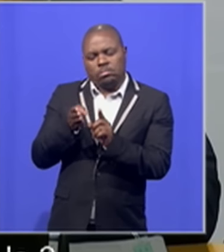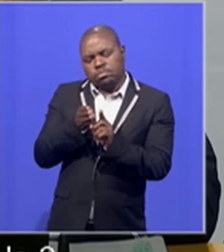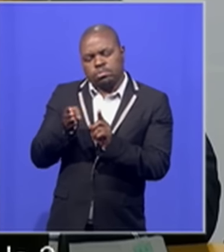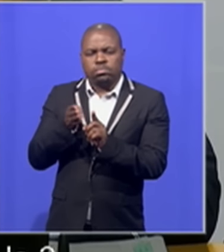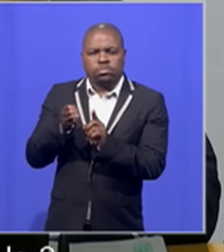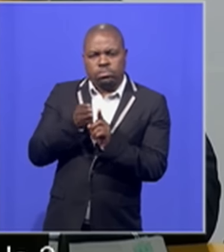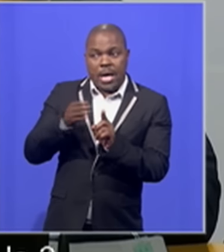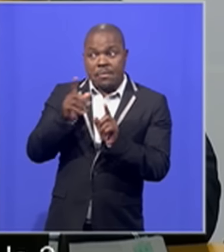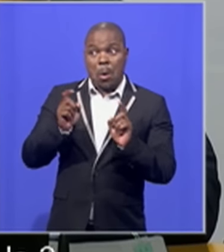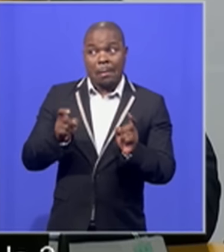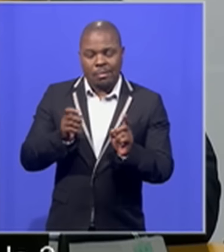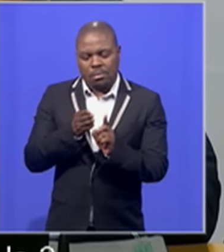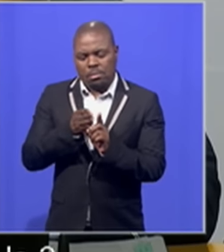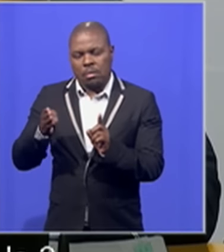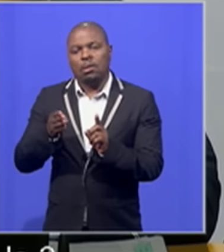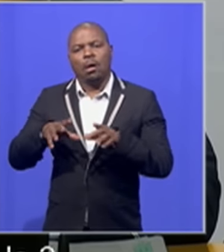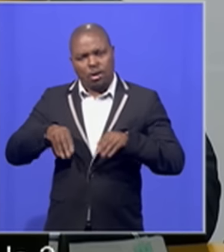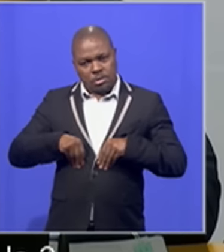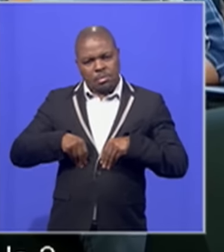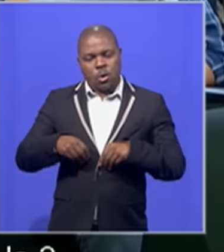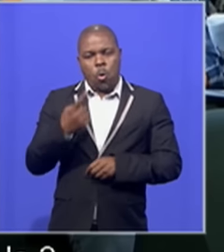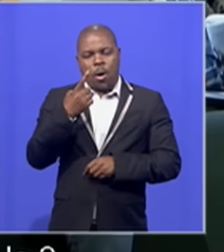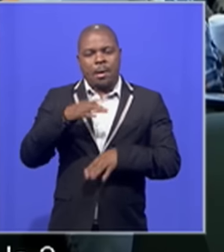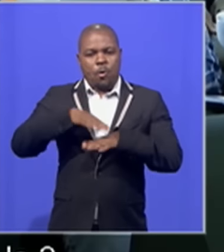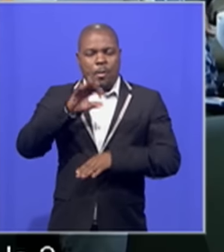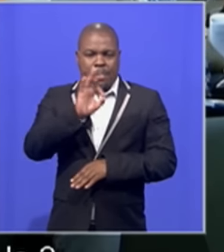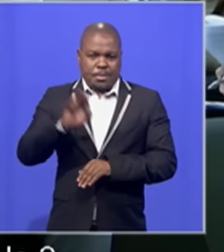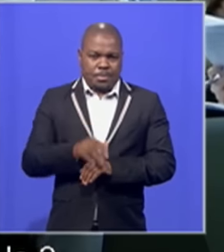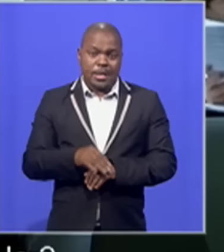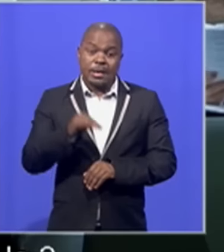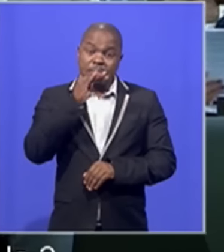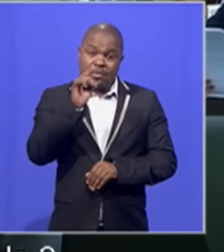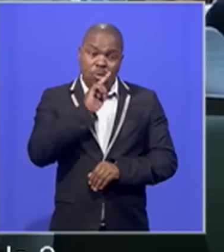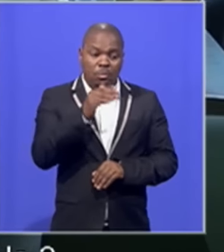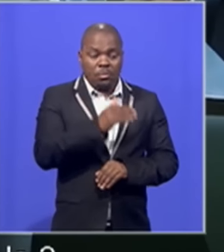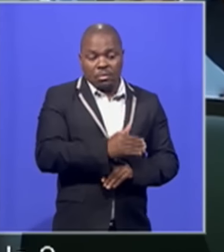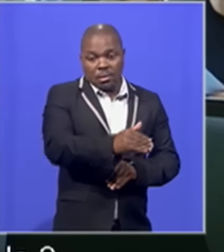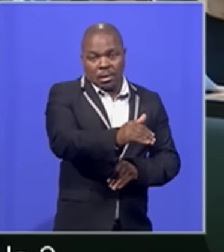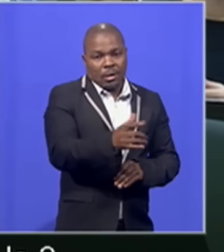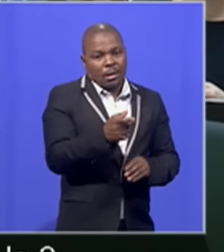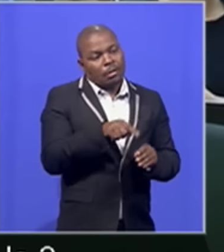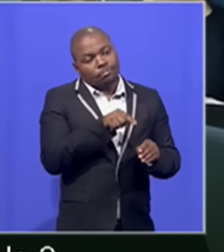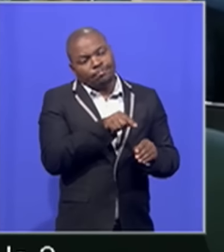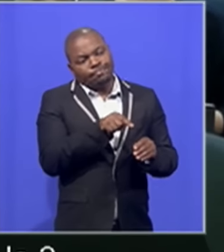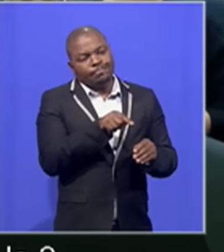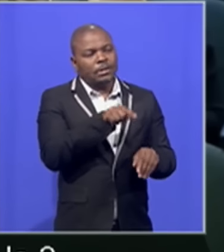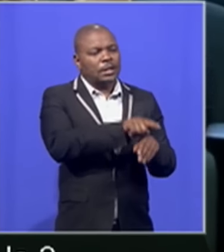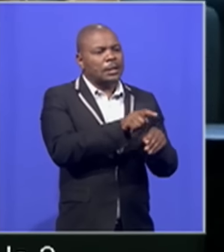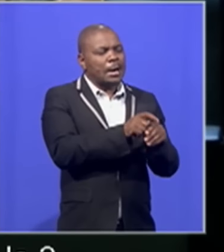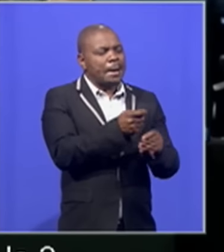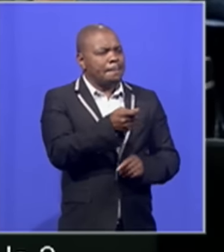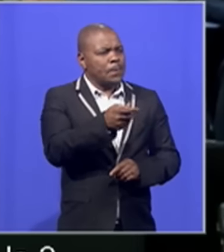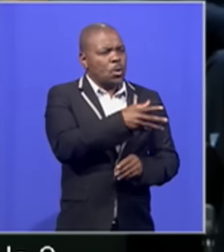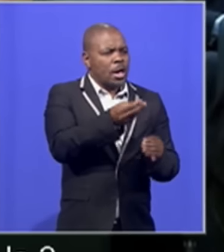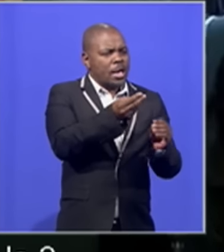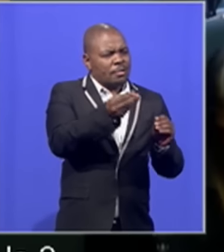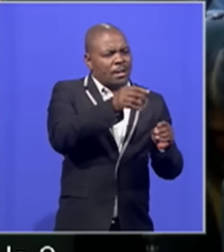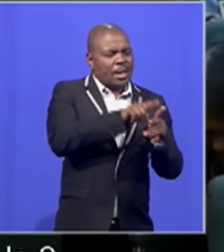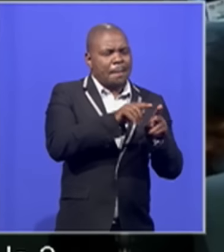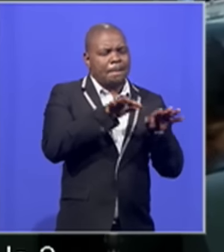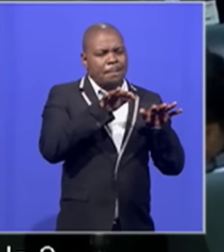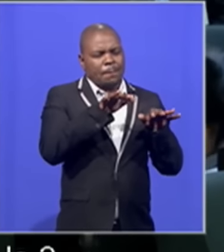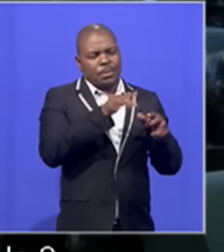maemo a tshoganyetso. Go solofetswe fa se tla rotloetsa seelo se se kwa tlase sa maemo a tlhwatlhwa godimo a botshelo